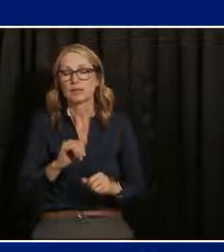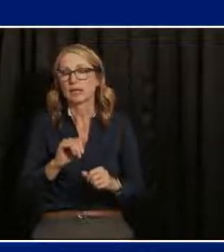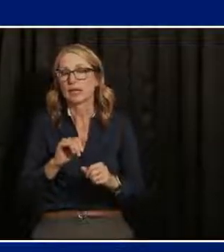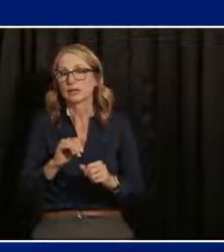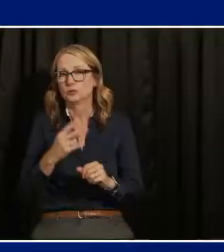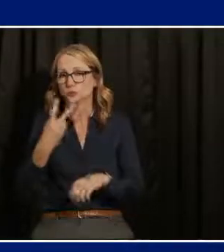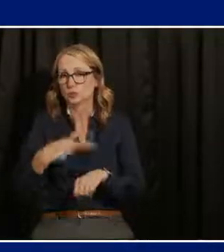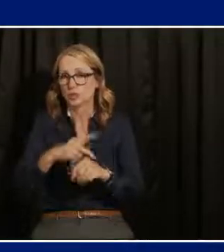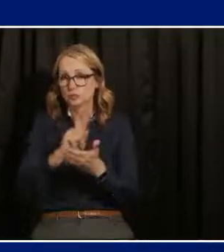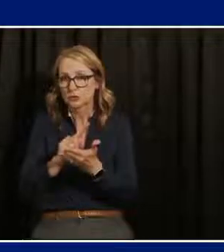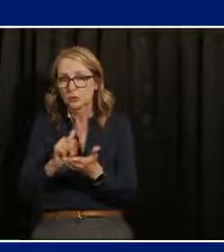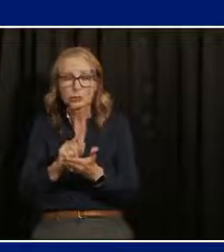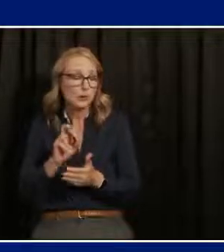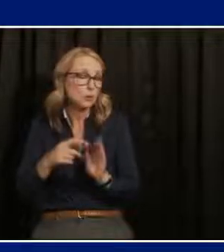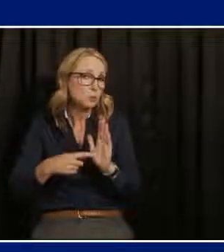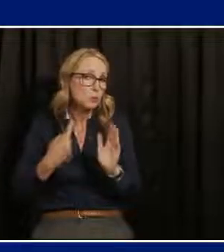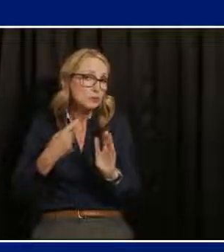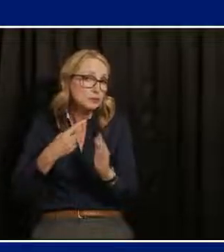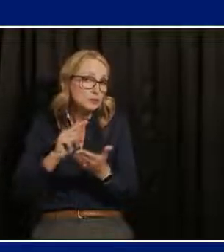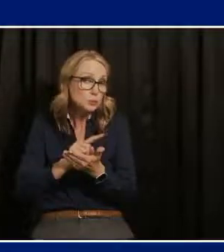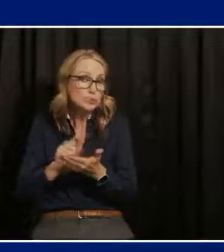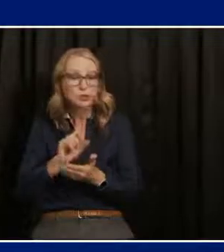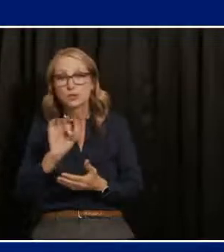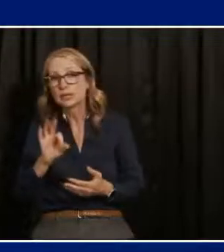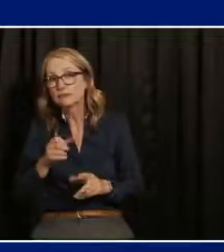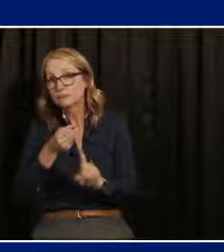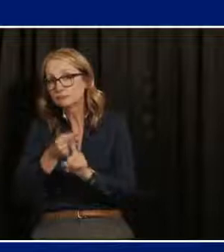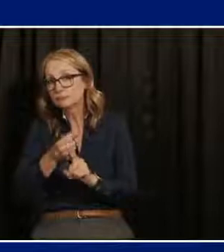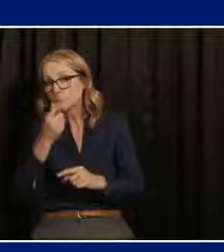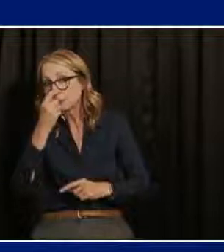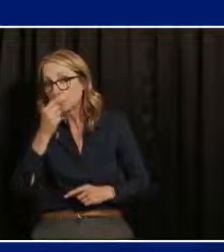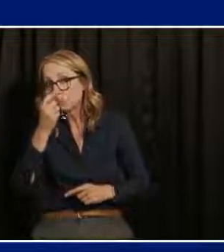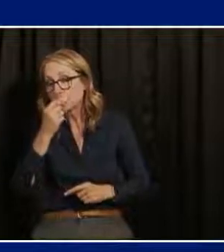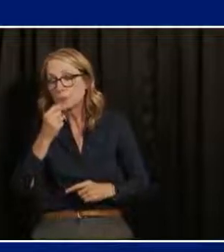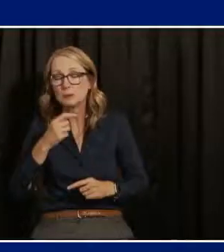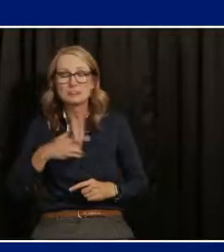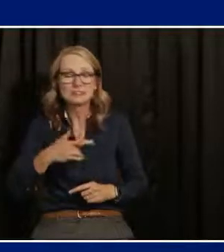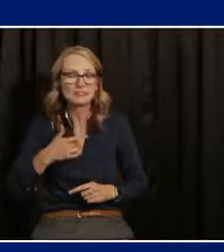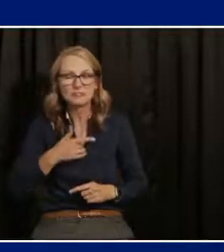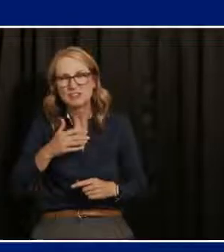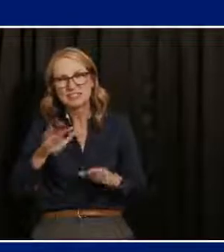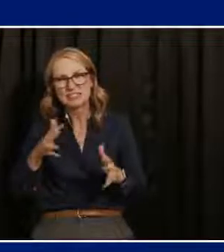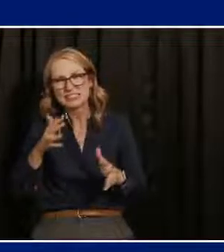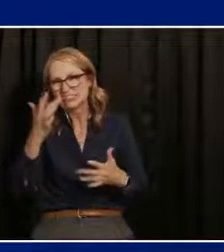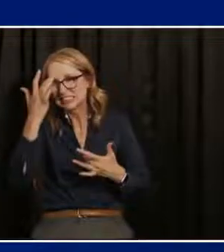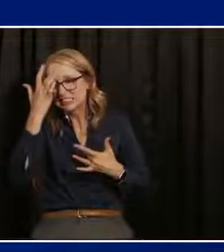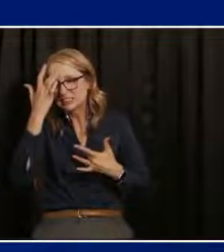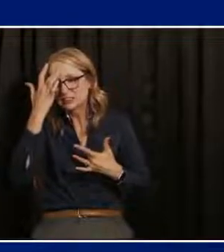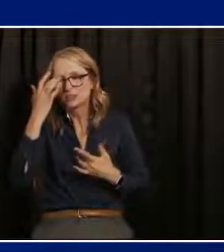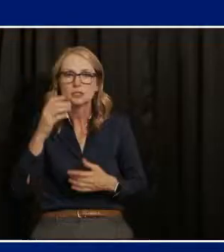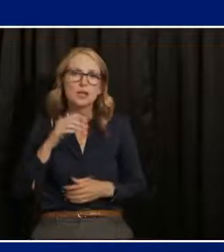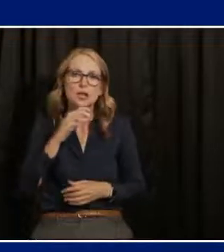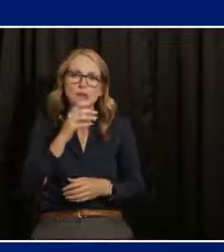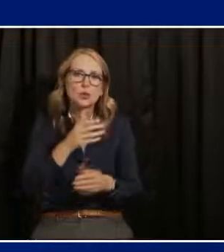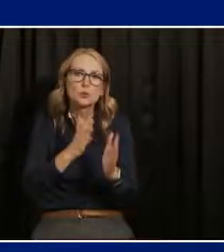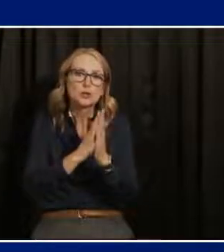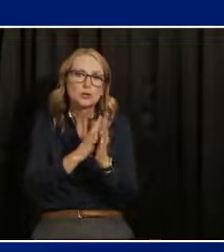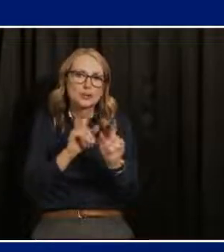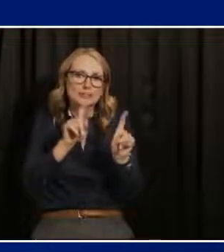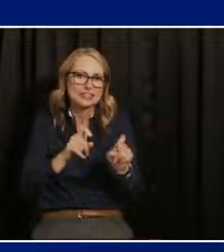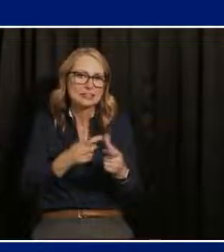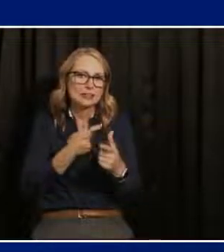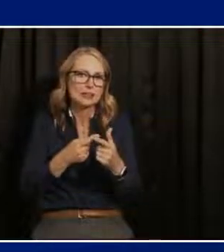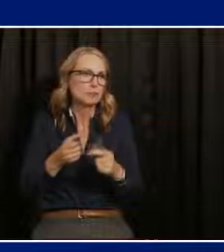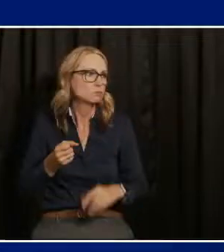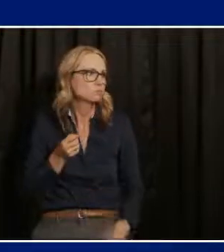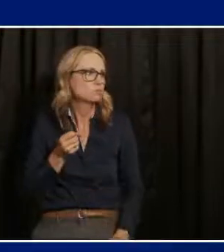can use them when you're symptomatic. Please use them. Don't request tests and stick them in your closet.